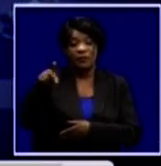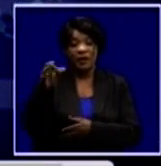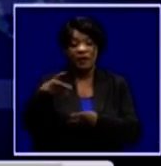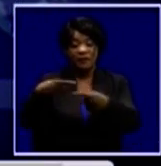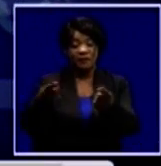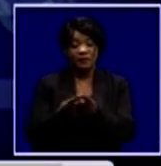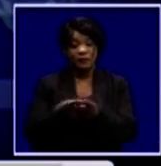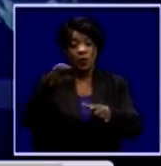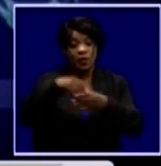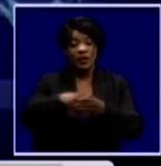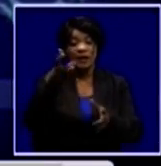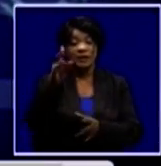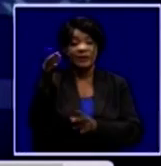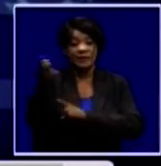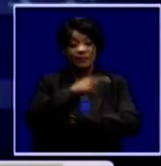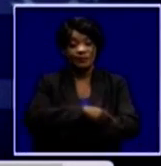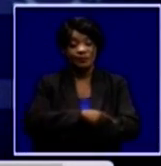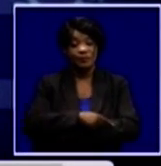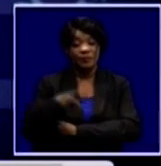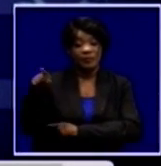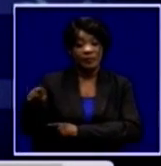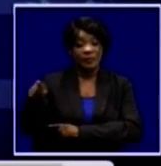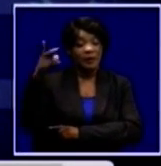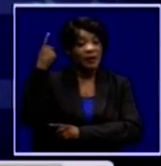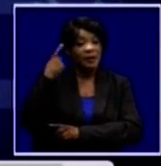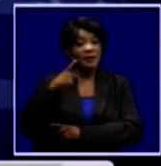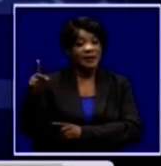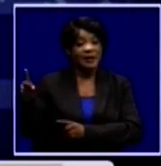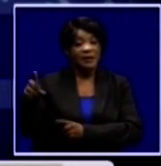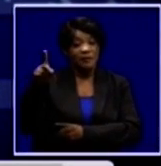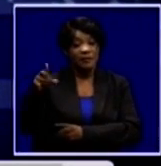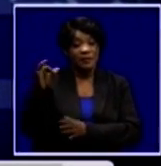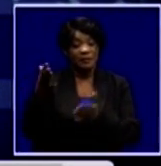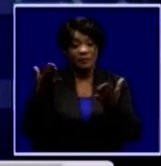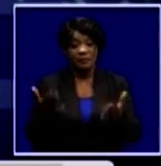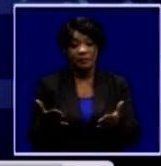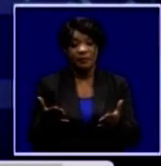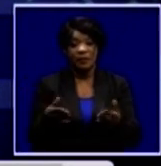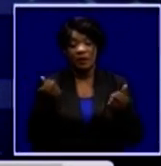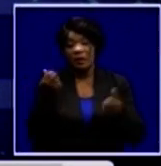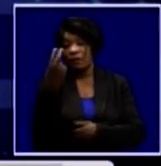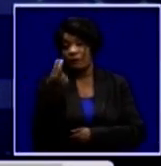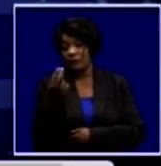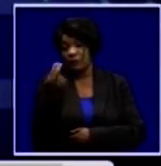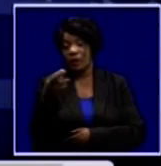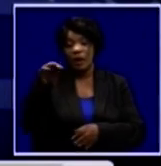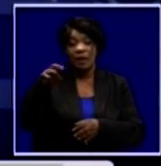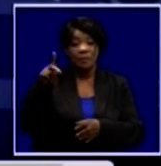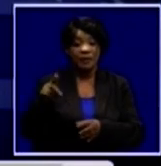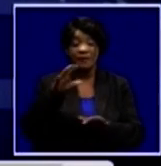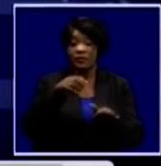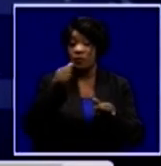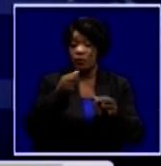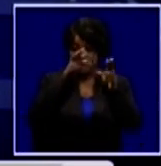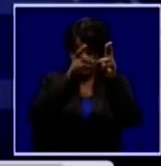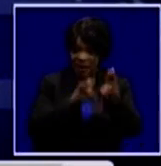within 7 days. Mr. Mwila says the PF National Disciplinary Committee will decide the fate of the two MPs if they do